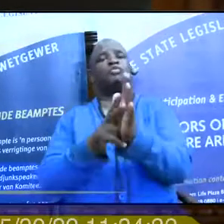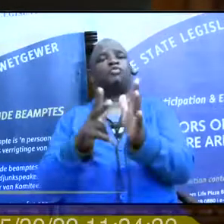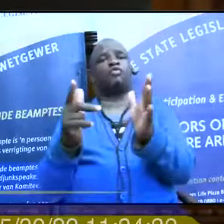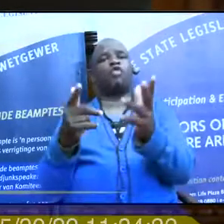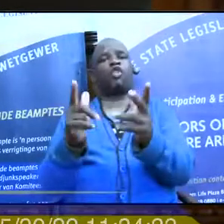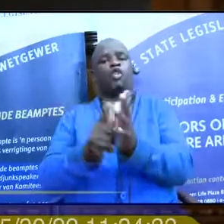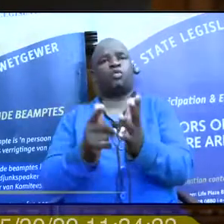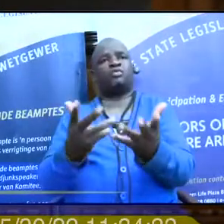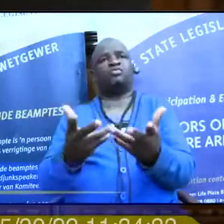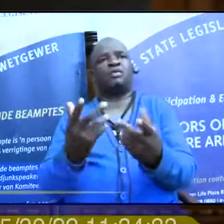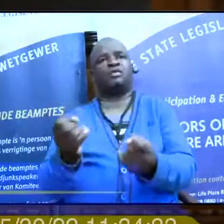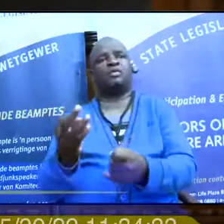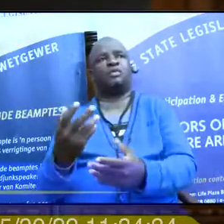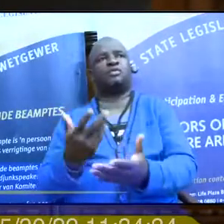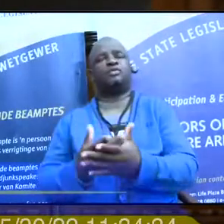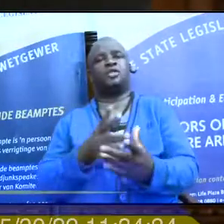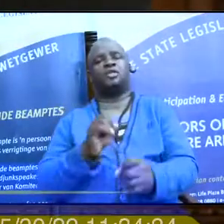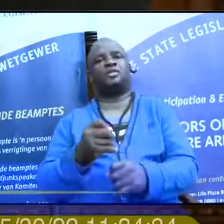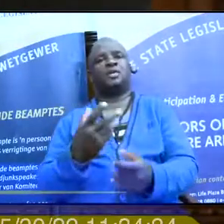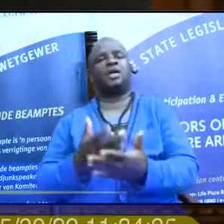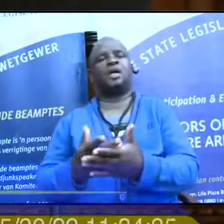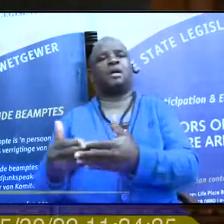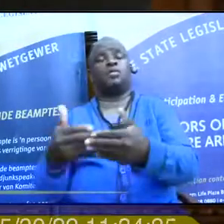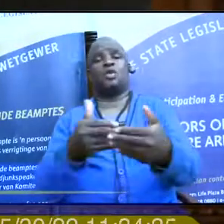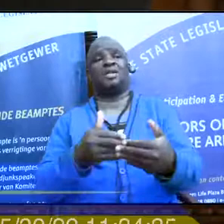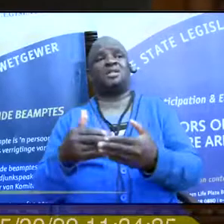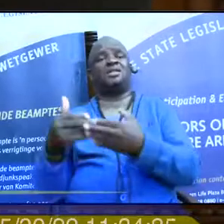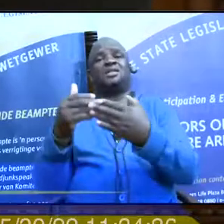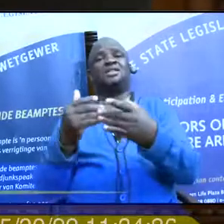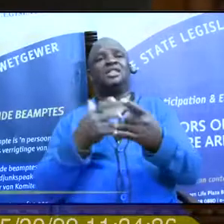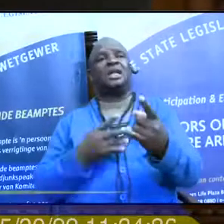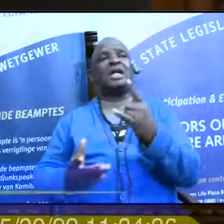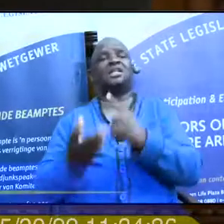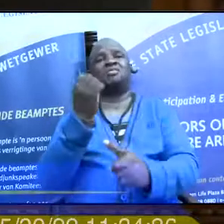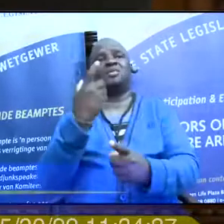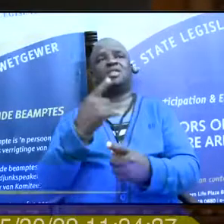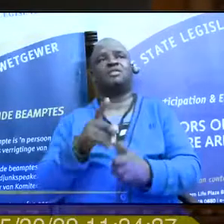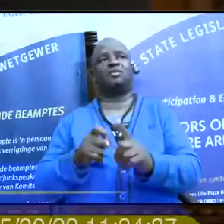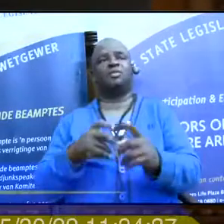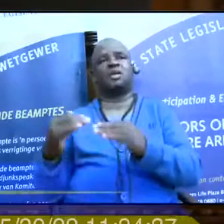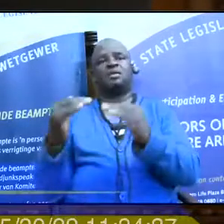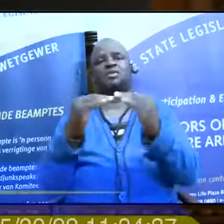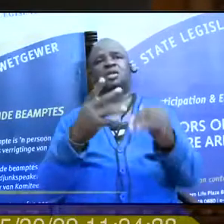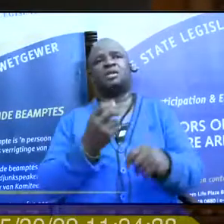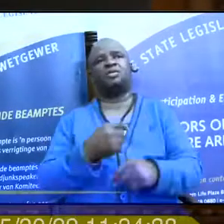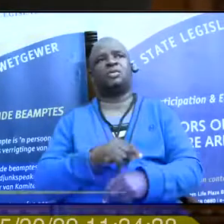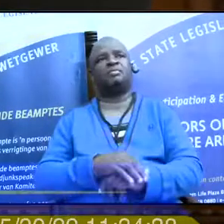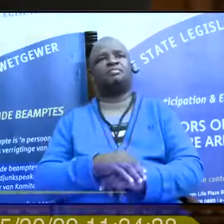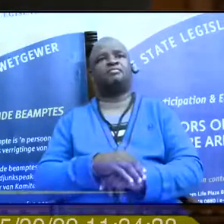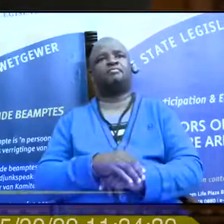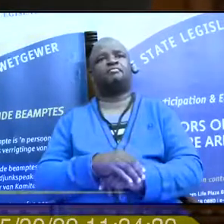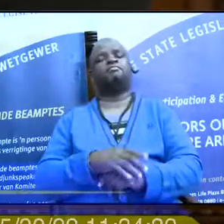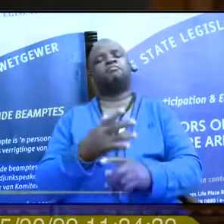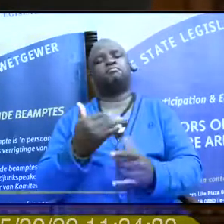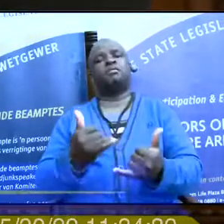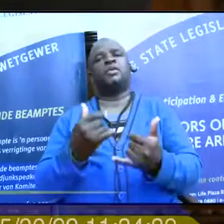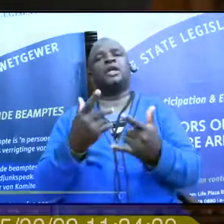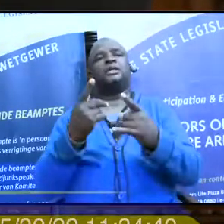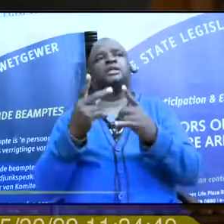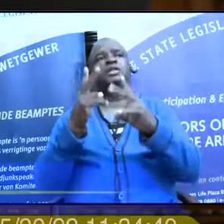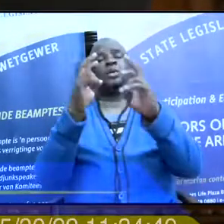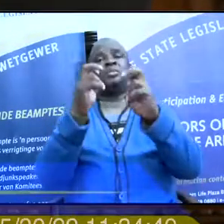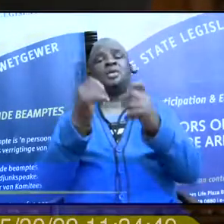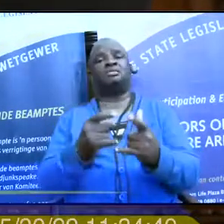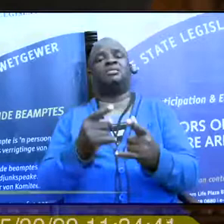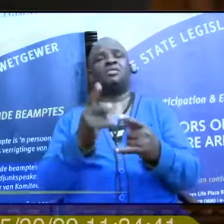should be progressive so that we could protect our democratic gains on infrastructure like i mentioned we dealt with the